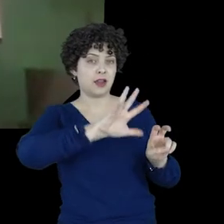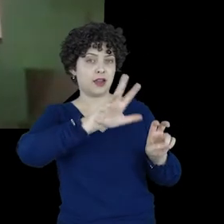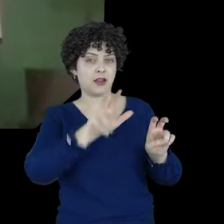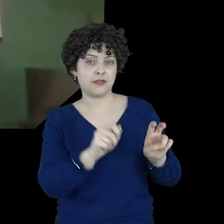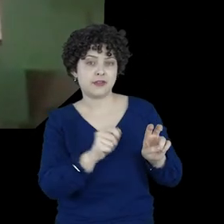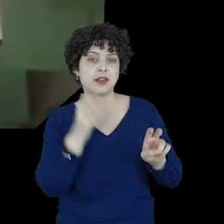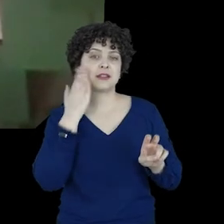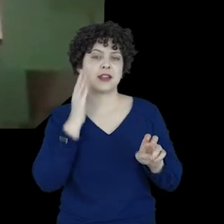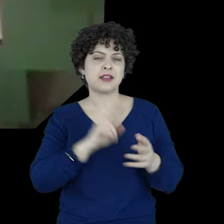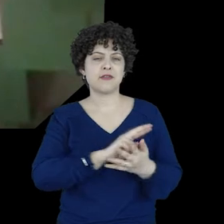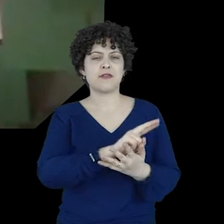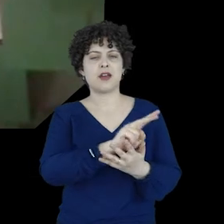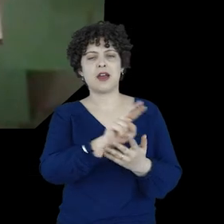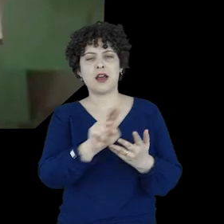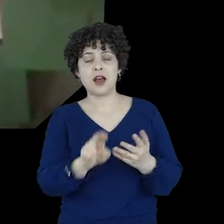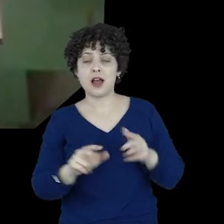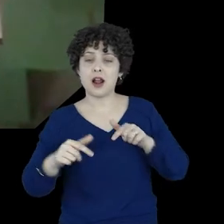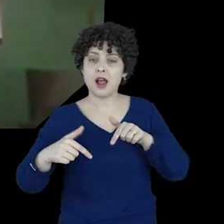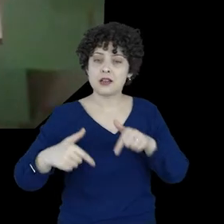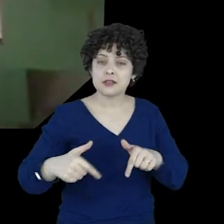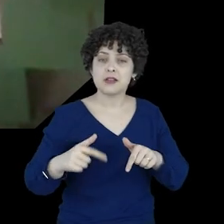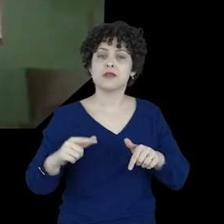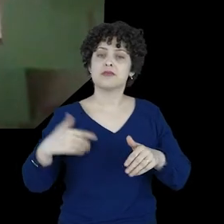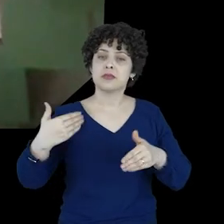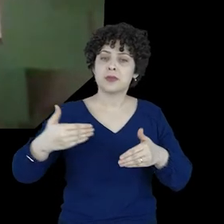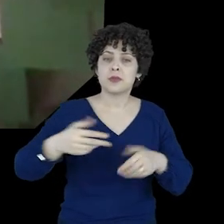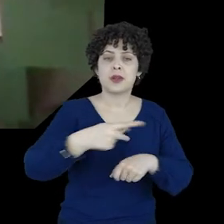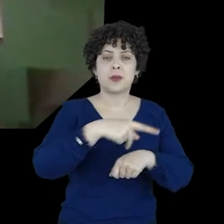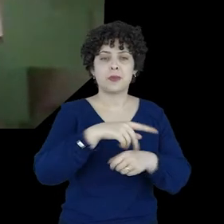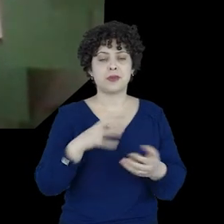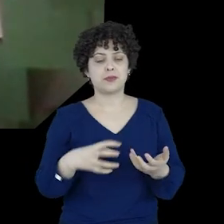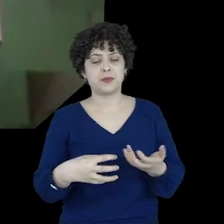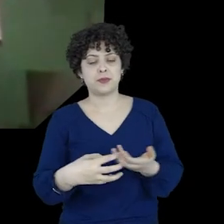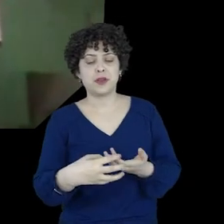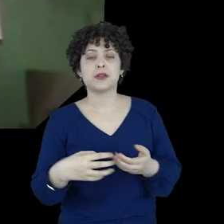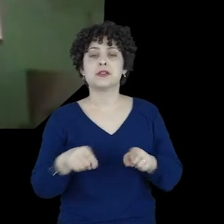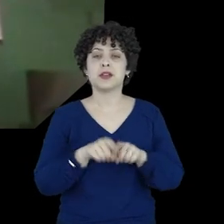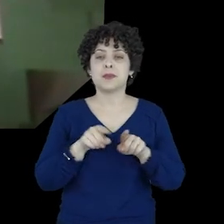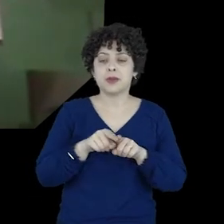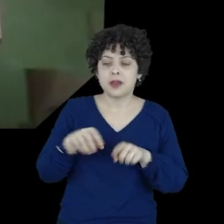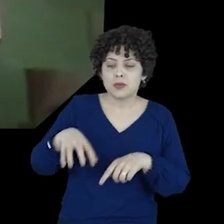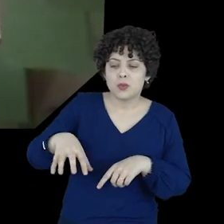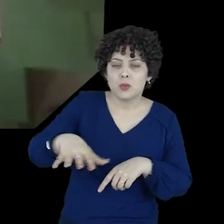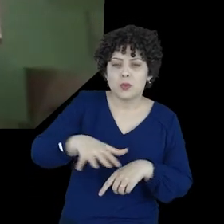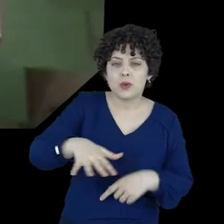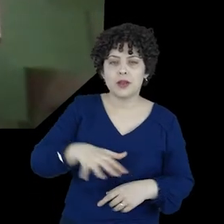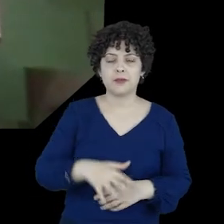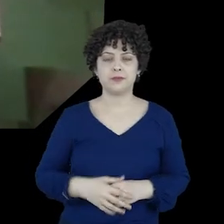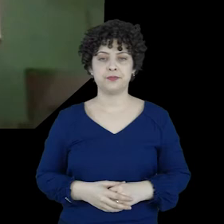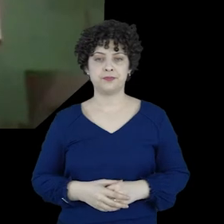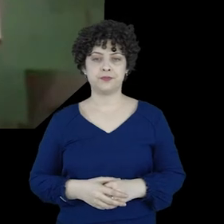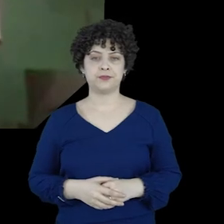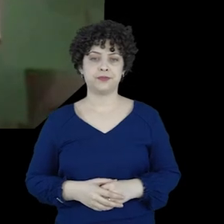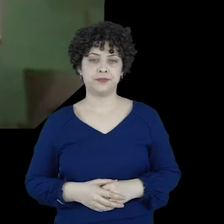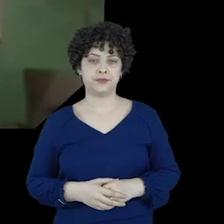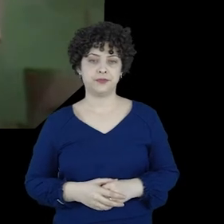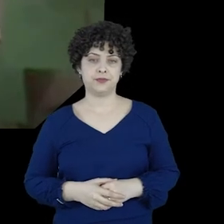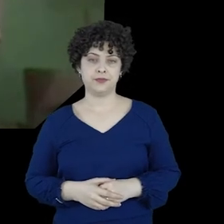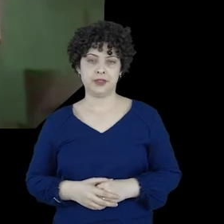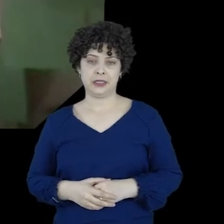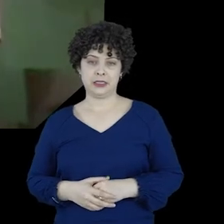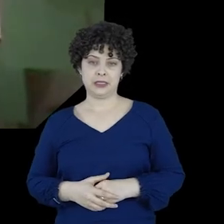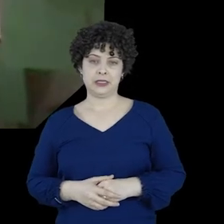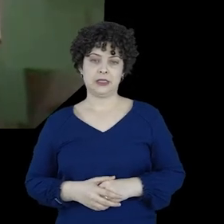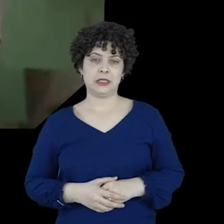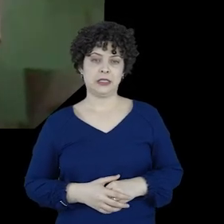Africa level, I know there are a number of initiatives which are taking place at country level as well as